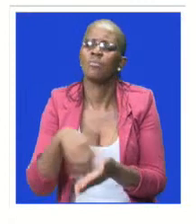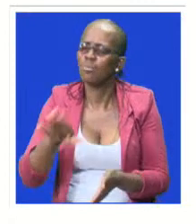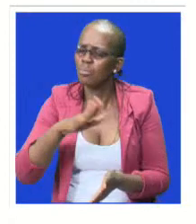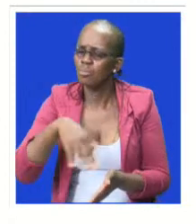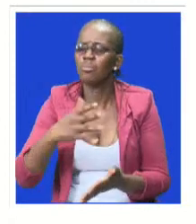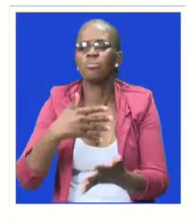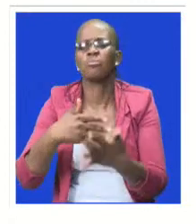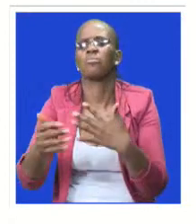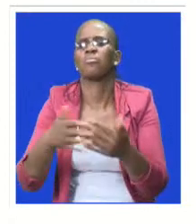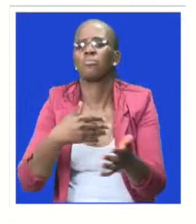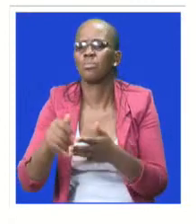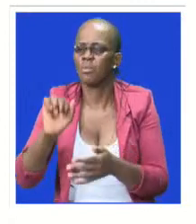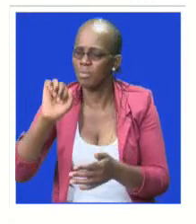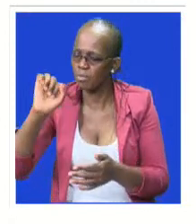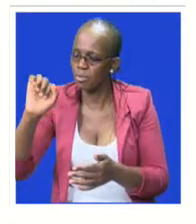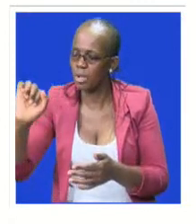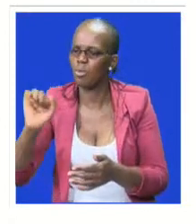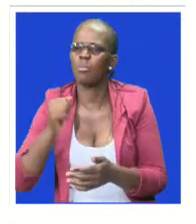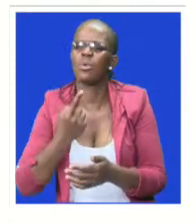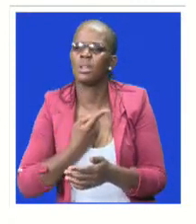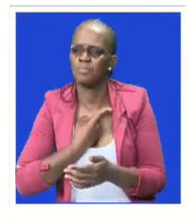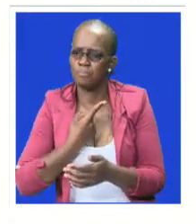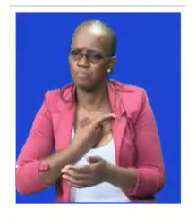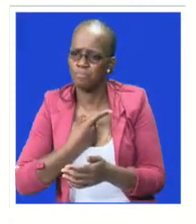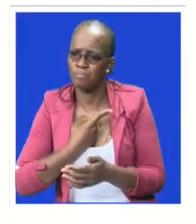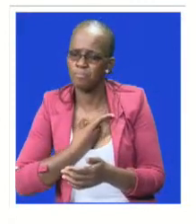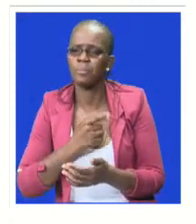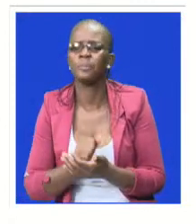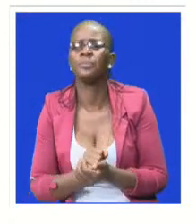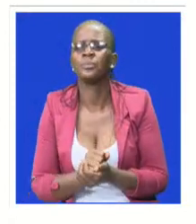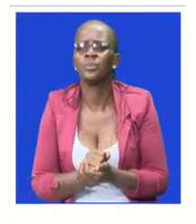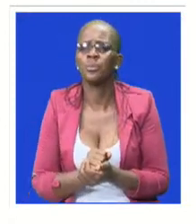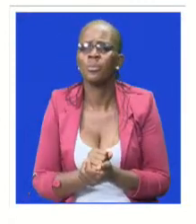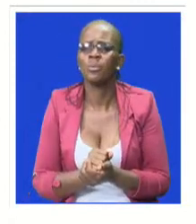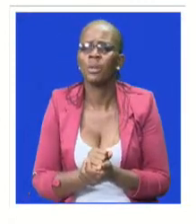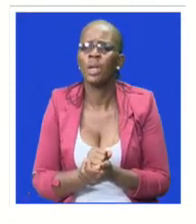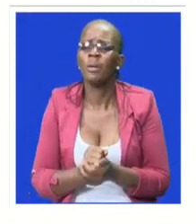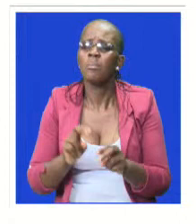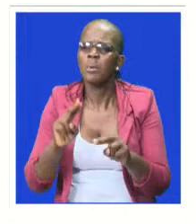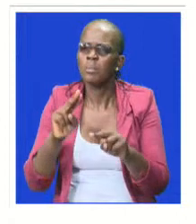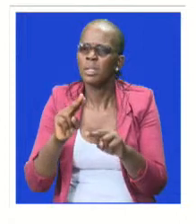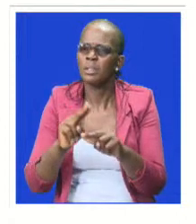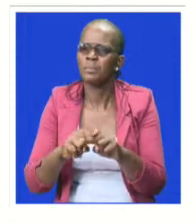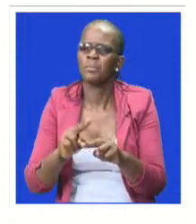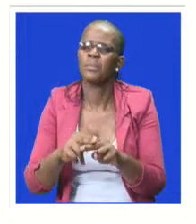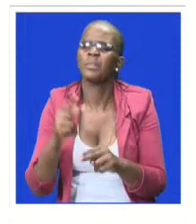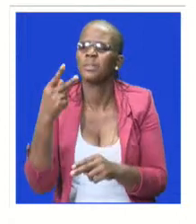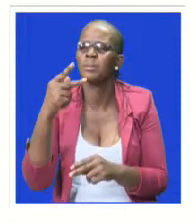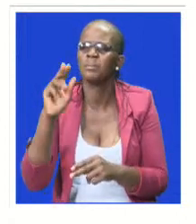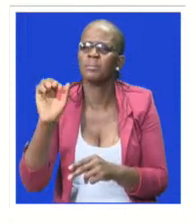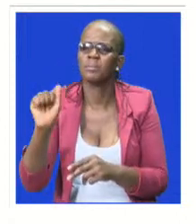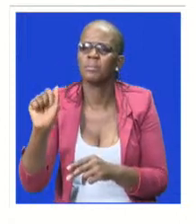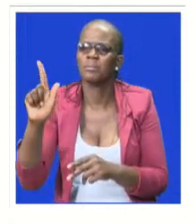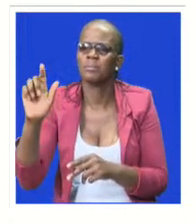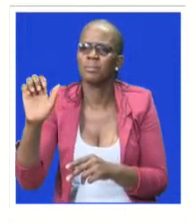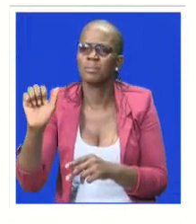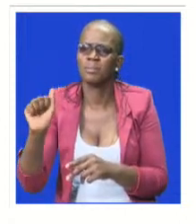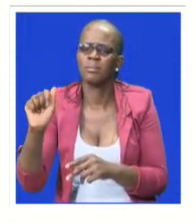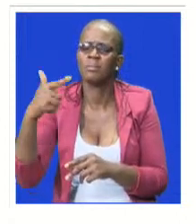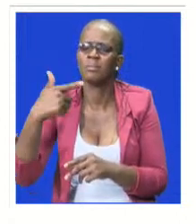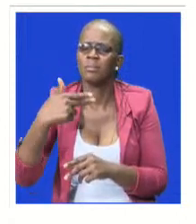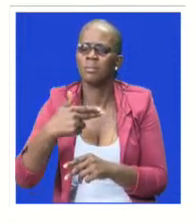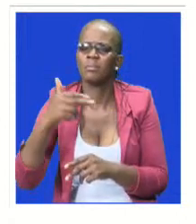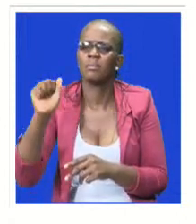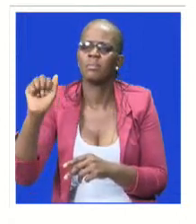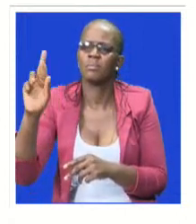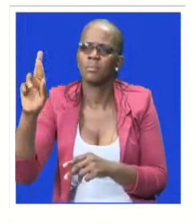are found in the Kalahari Desert, Namibia, and Botswana. These countries